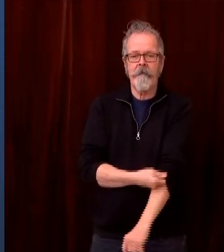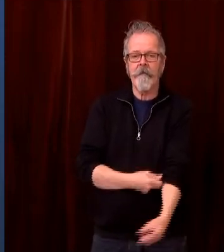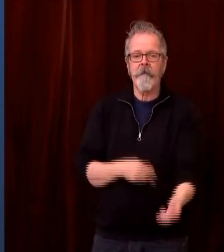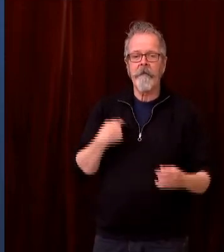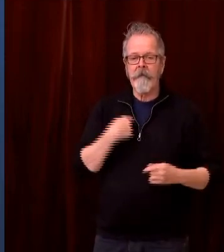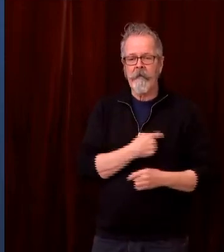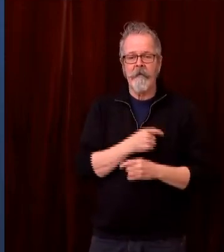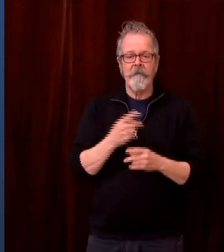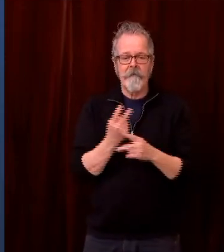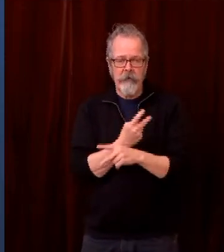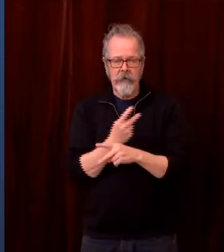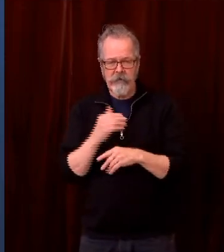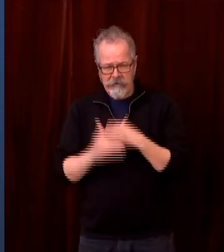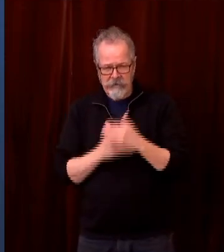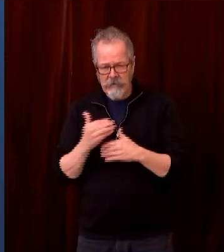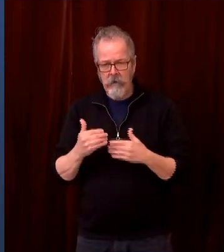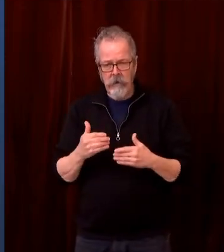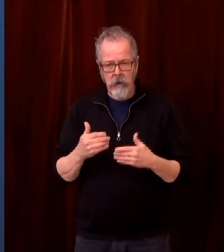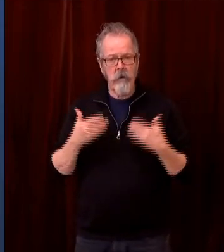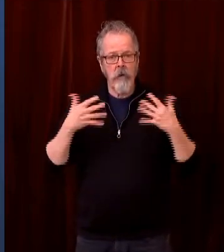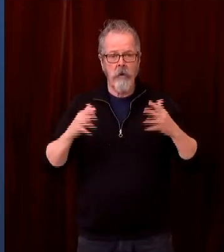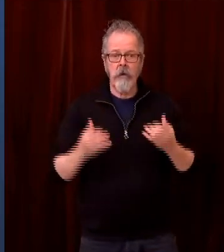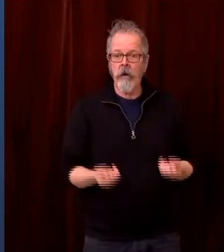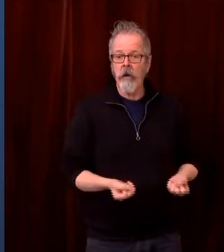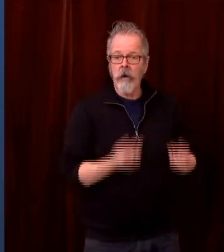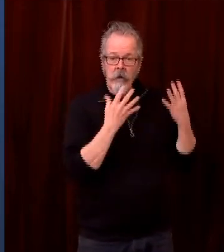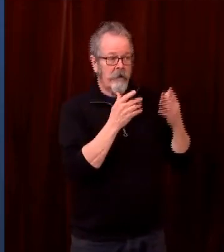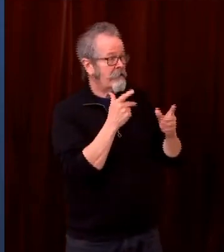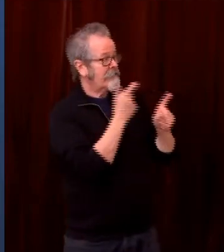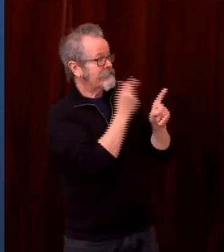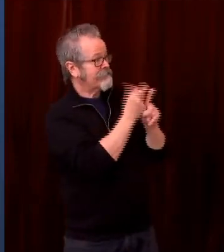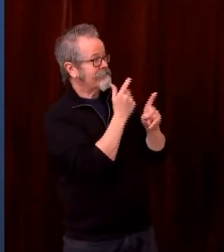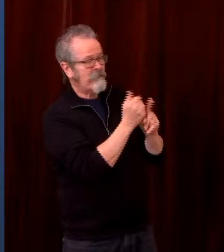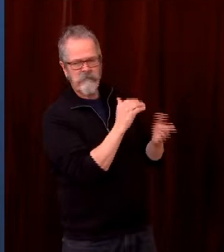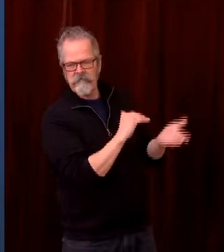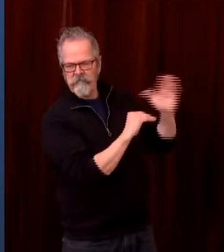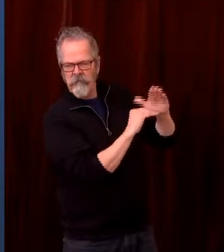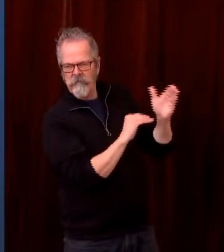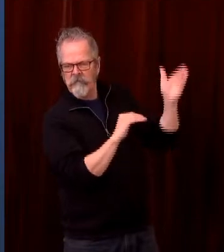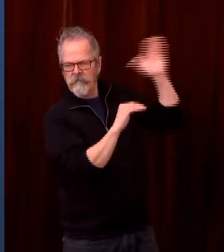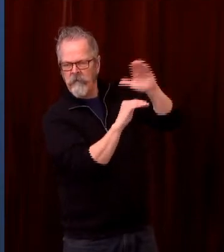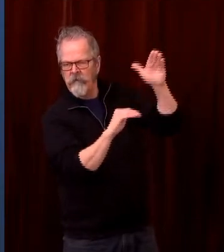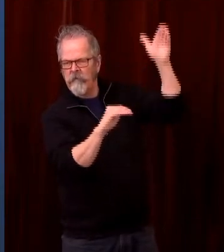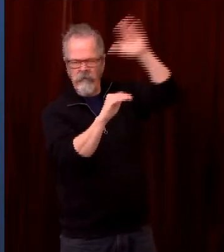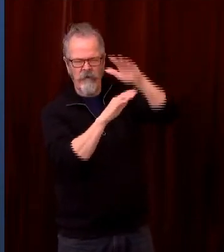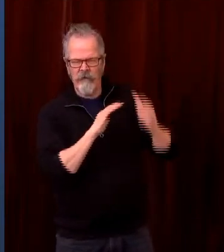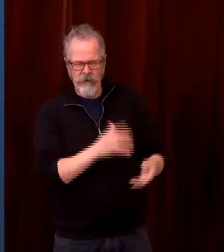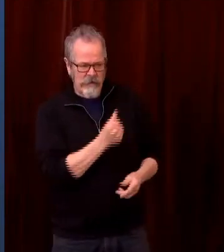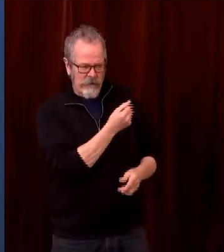making. Maybe we could just celebrate saving life for a couple minutes here. I certainly am.